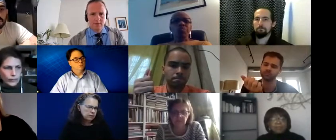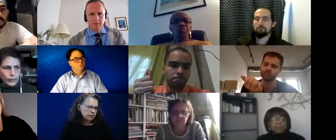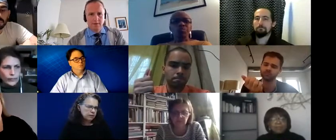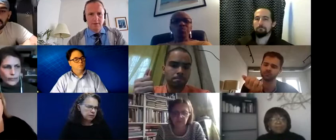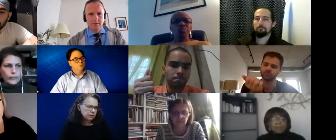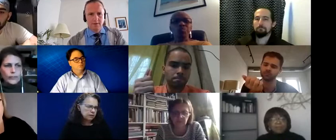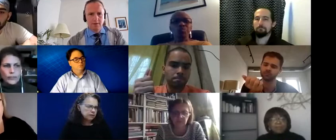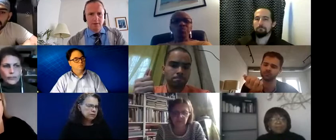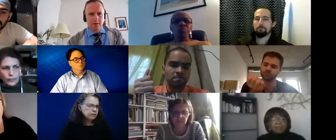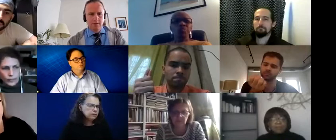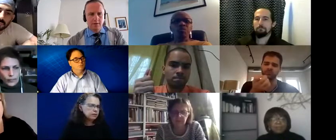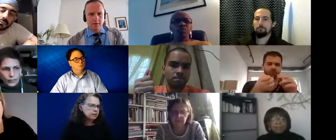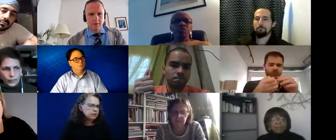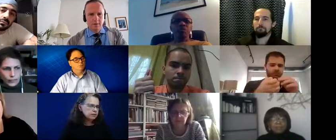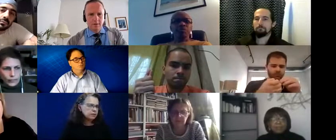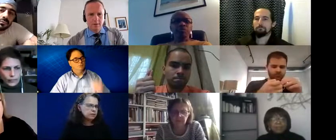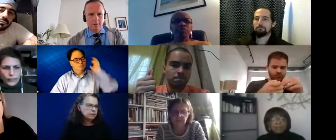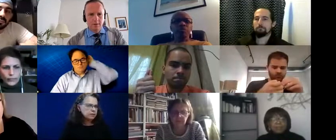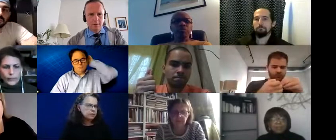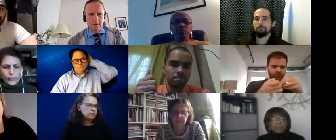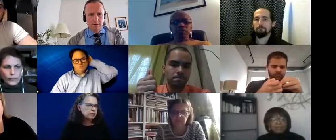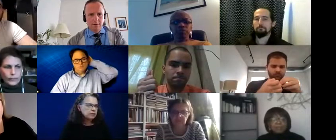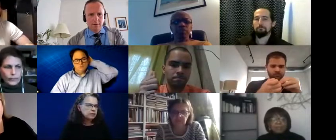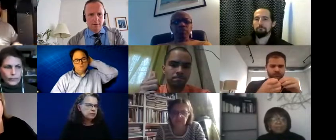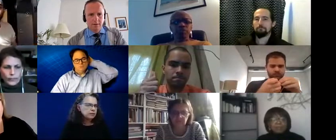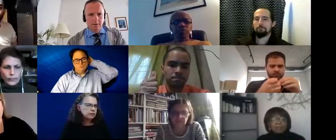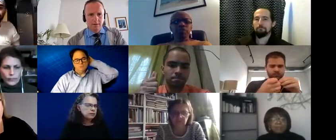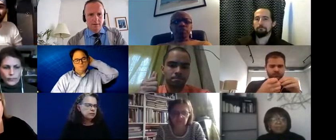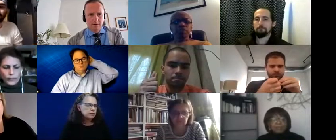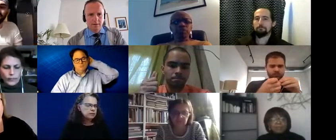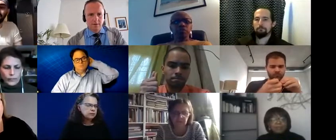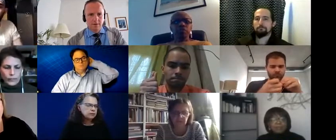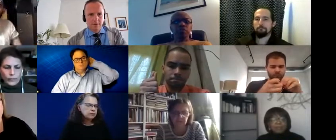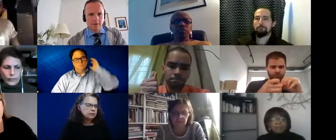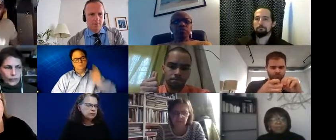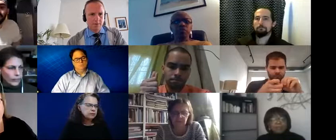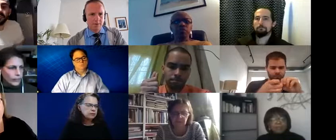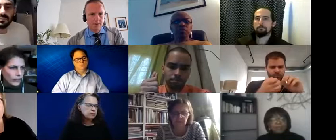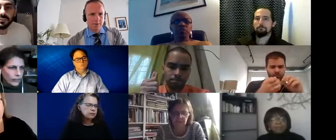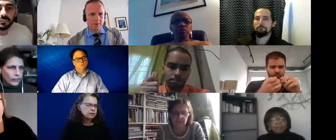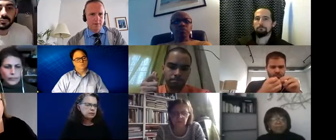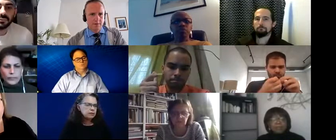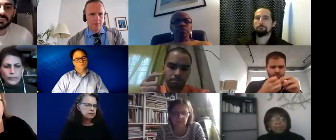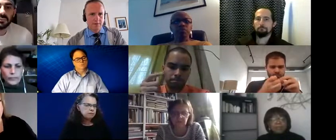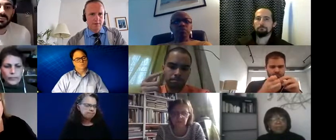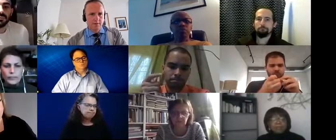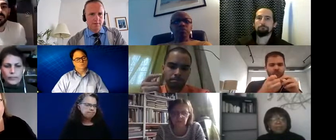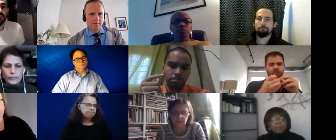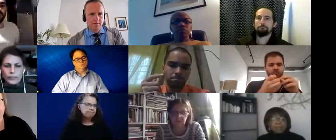we have other needs and options for accessibility. So everyone just needs to be really made aware.